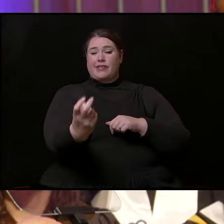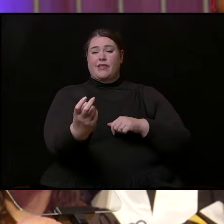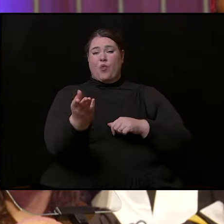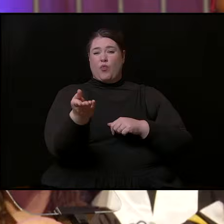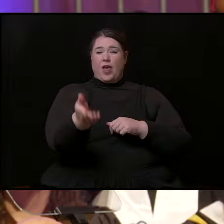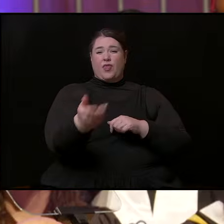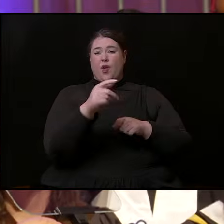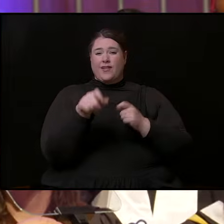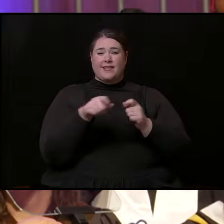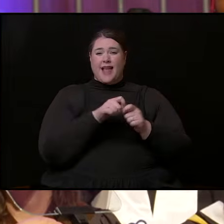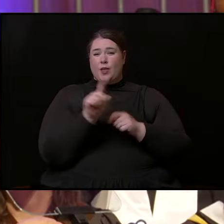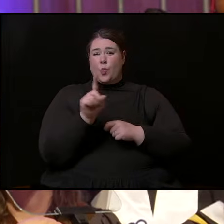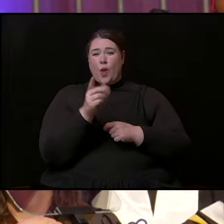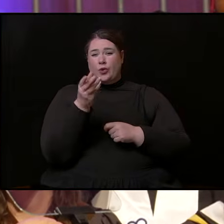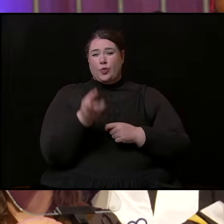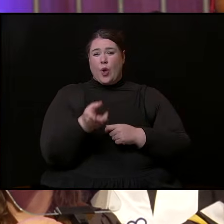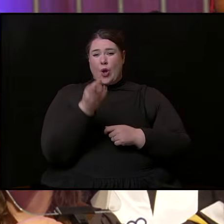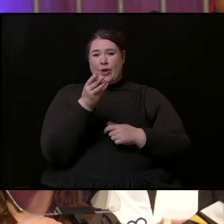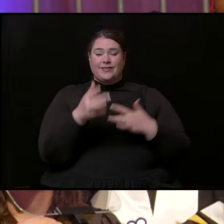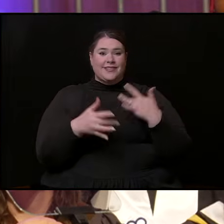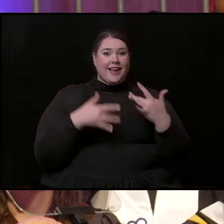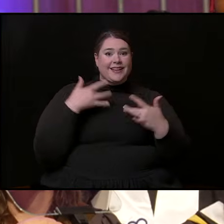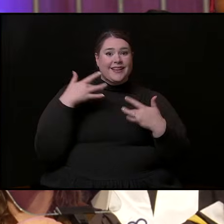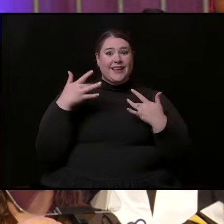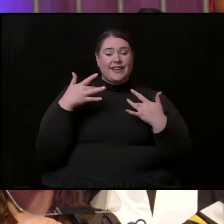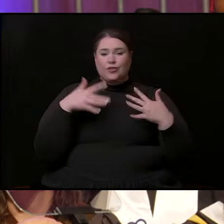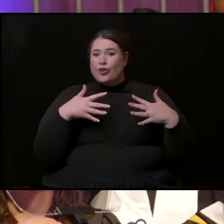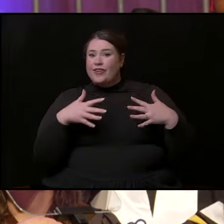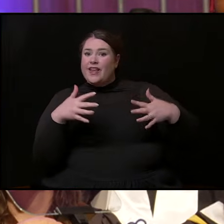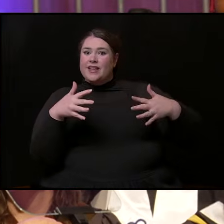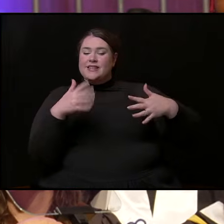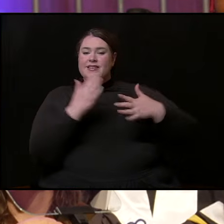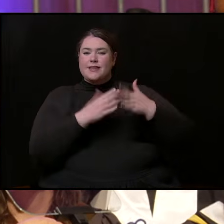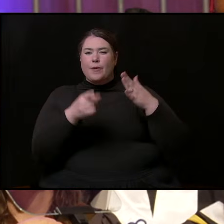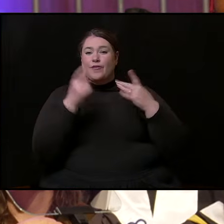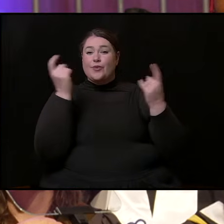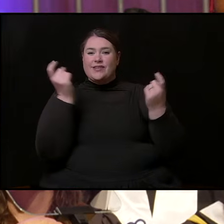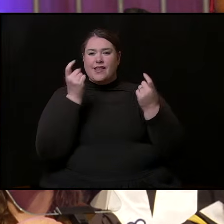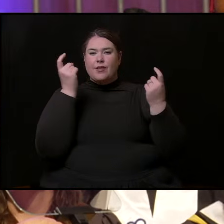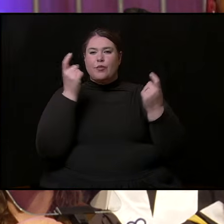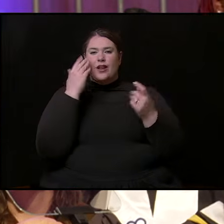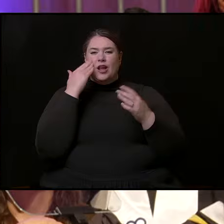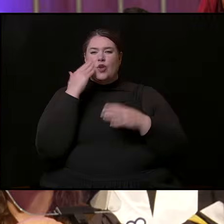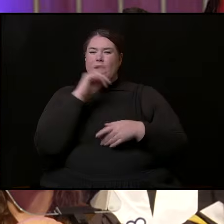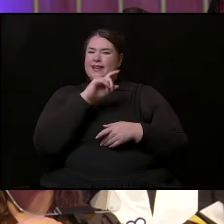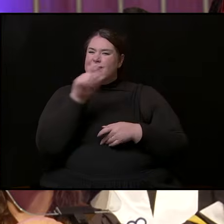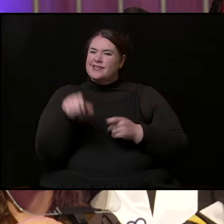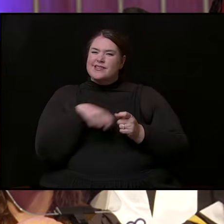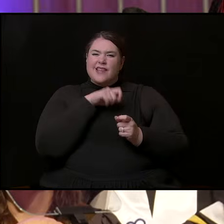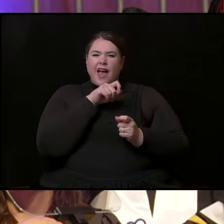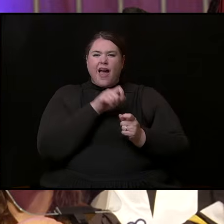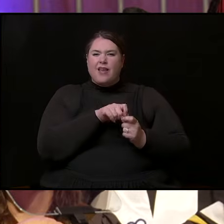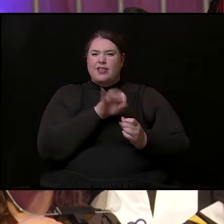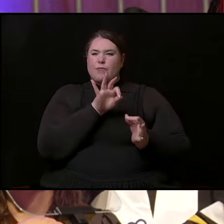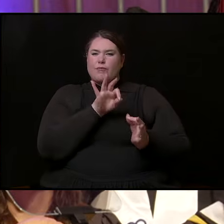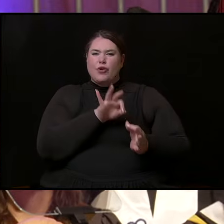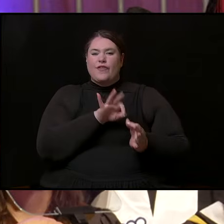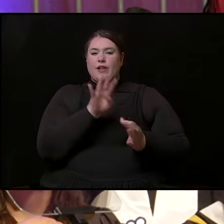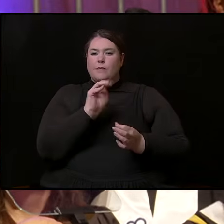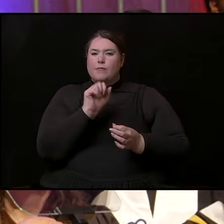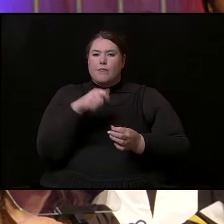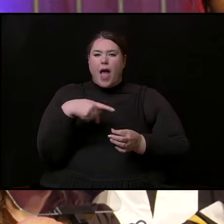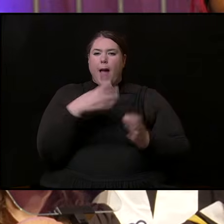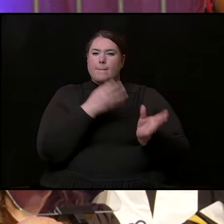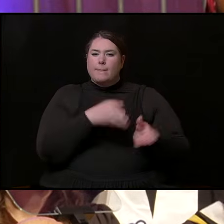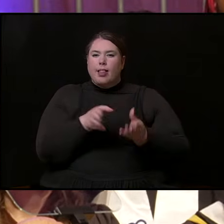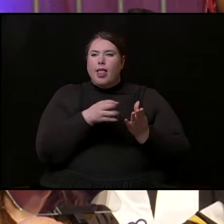excited, nervous. Some of you are celebrating and know exactly, perfectly everything you've mapped out